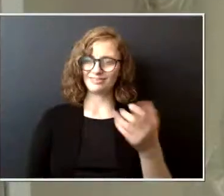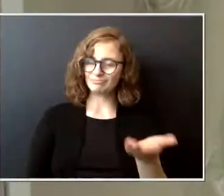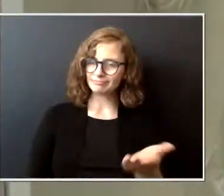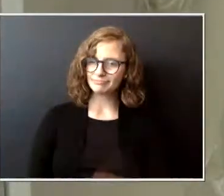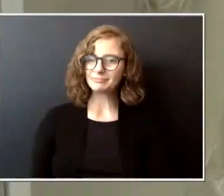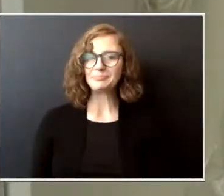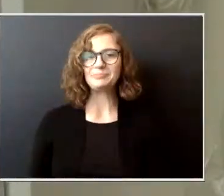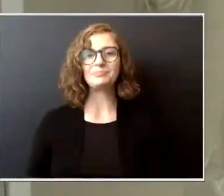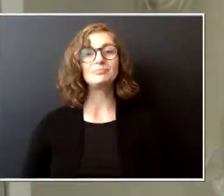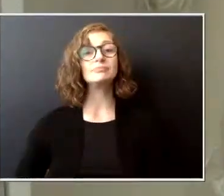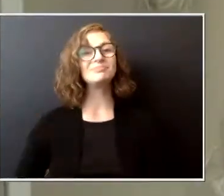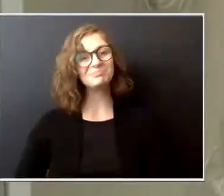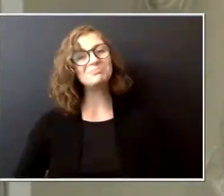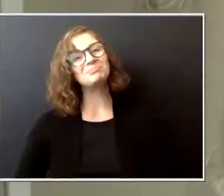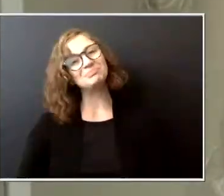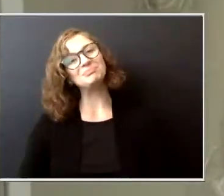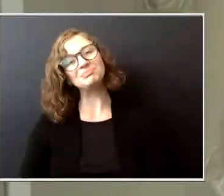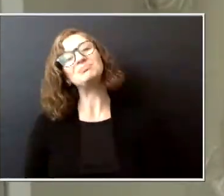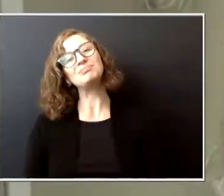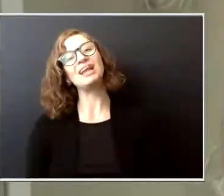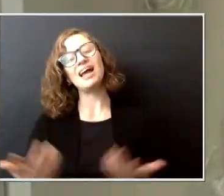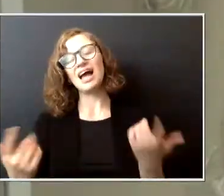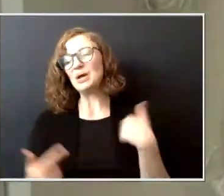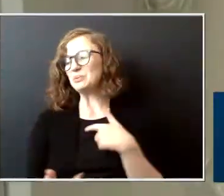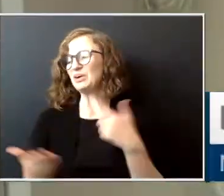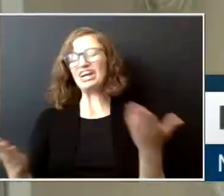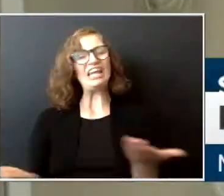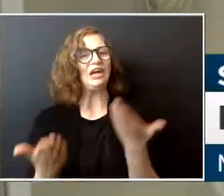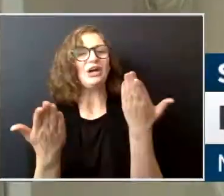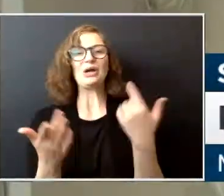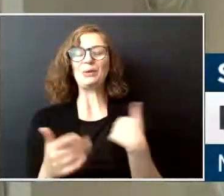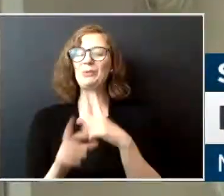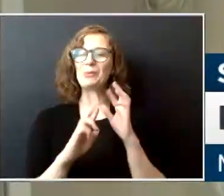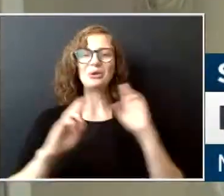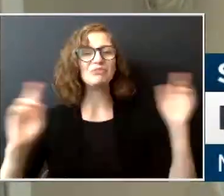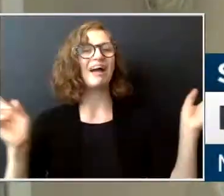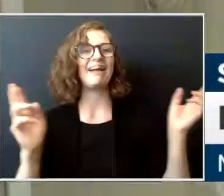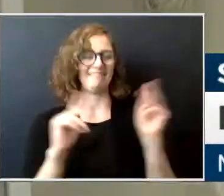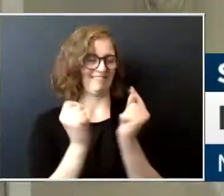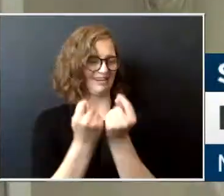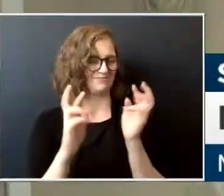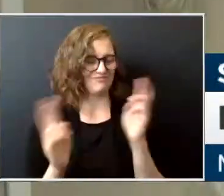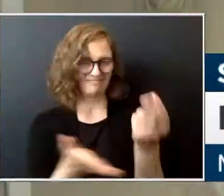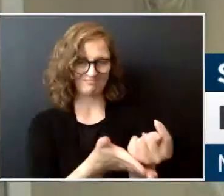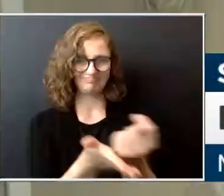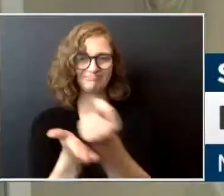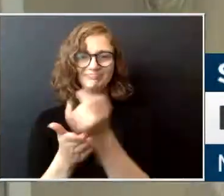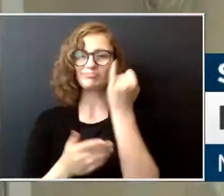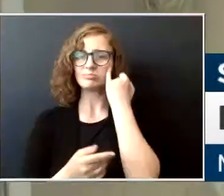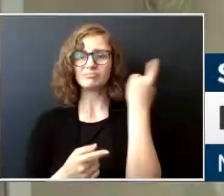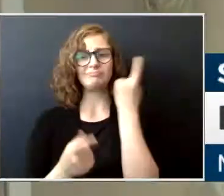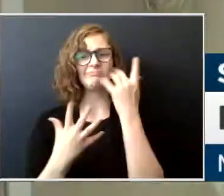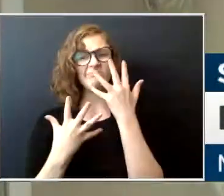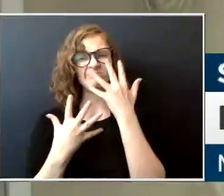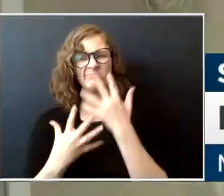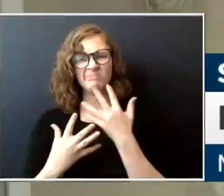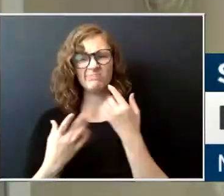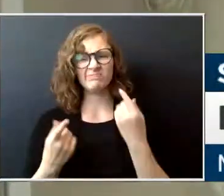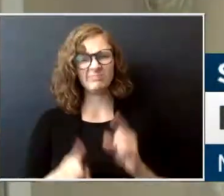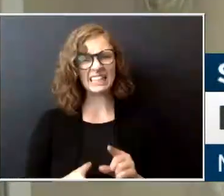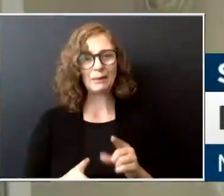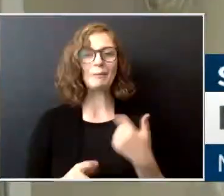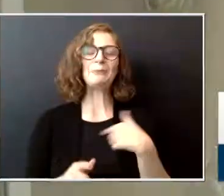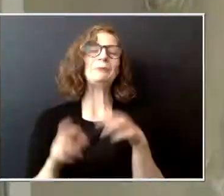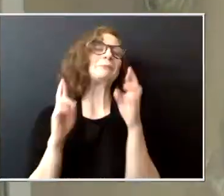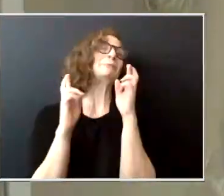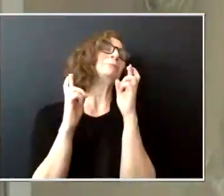Sure. You know, we're here and we're ready. Our teams are ready to treat patients if anything unfortunate happens, but we're really, really hoping everybody has a